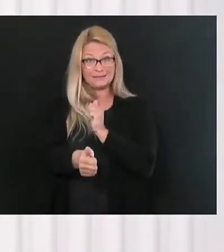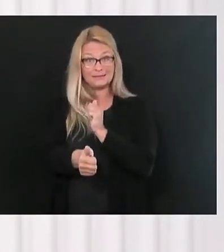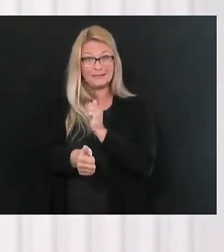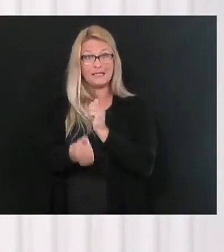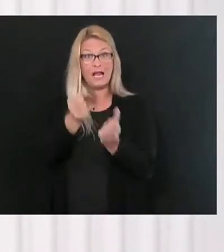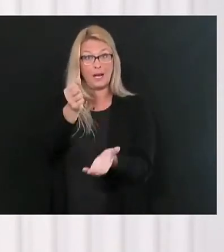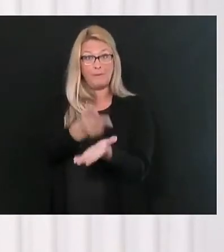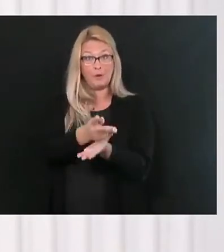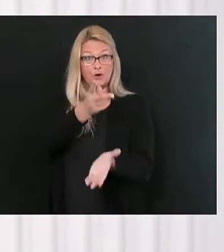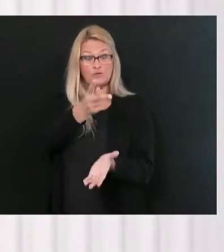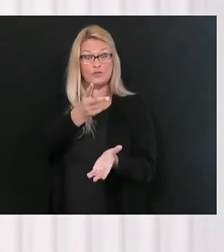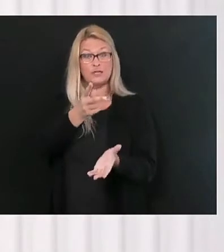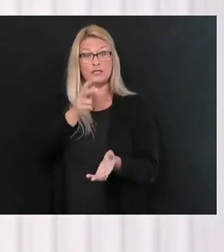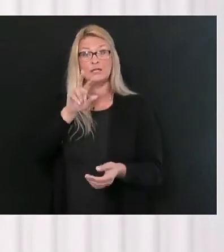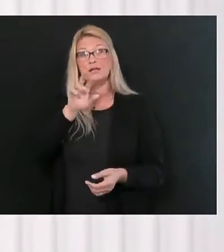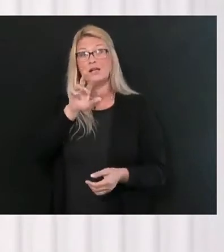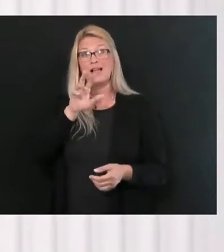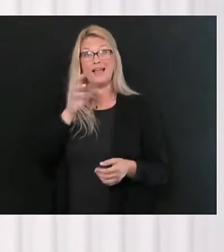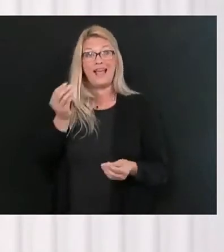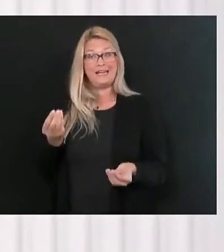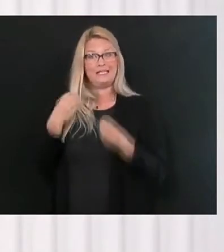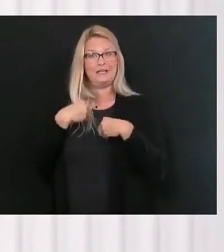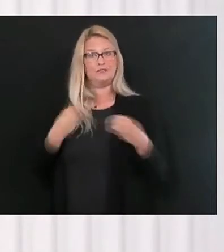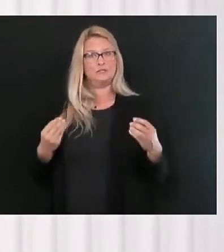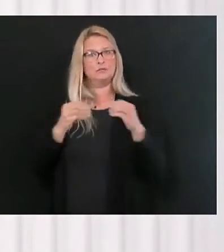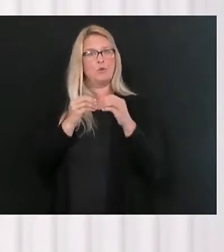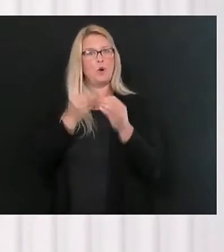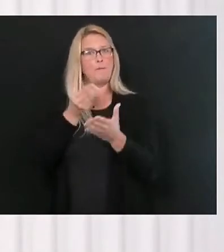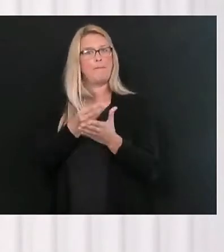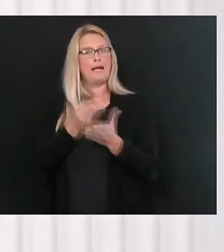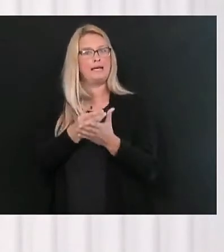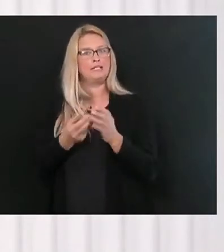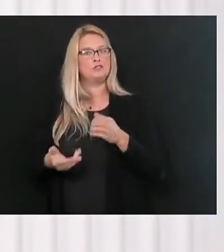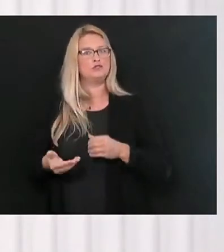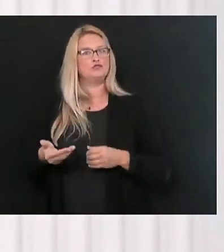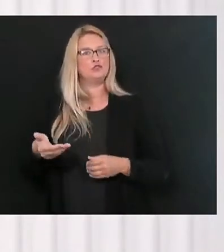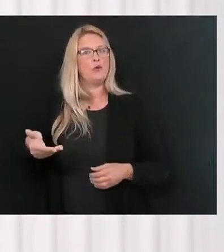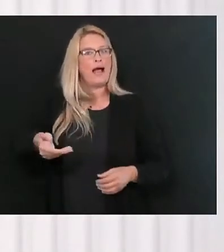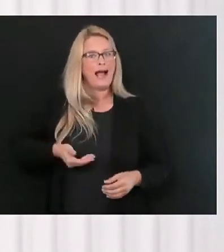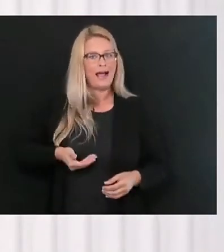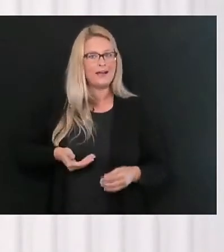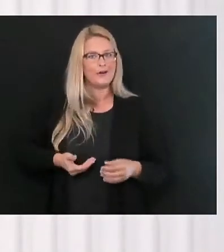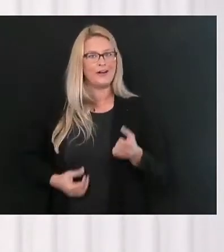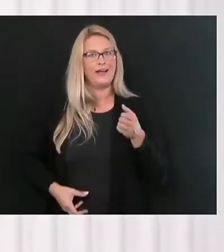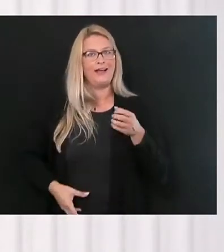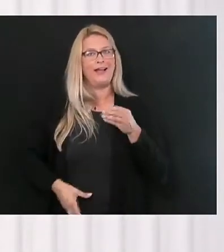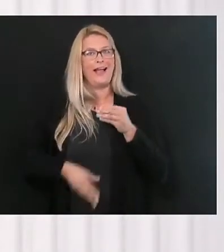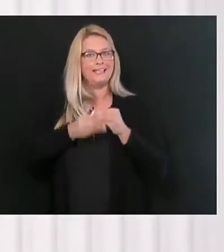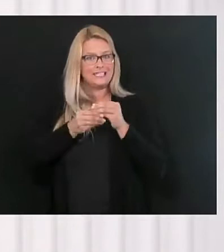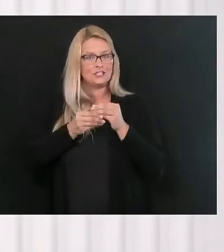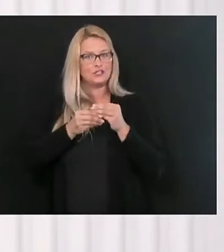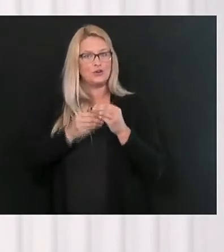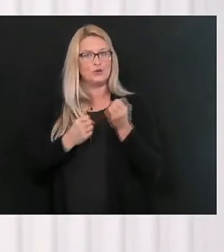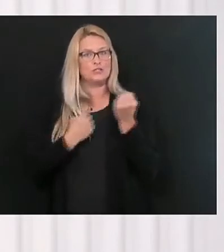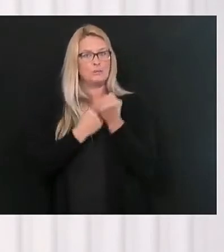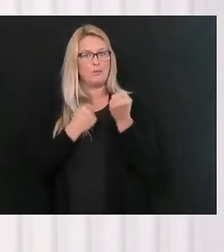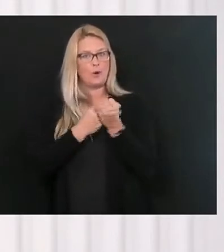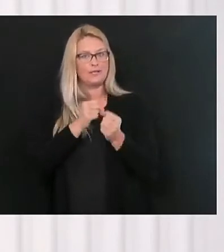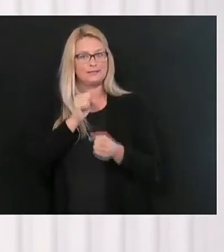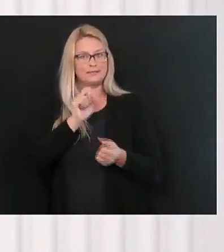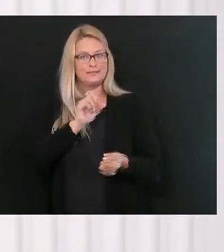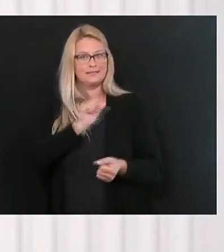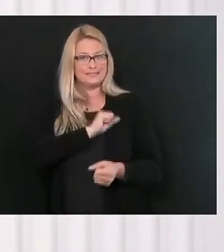to $30 million into our school system to hire additional support staff. And under that definition, that includes